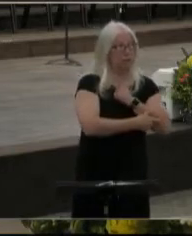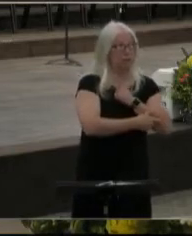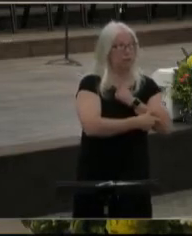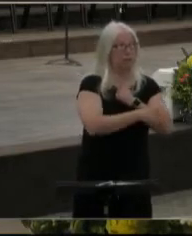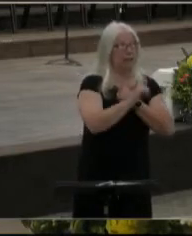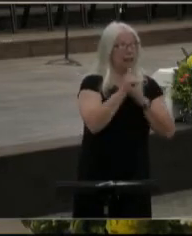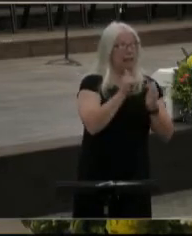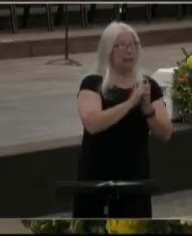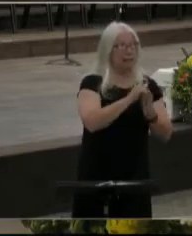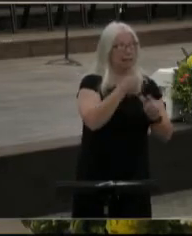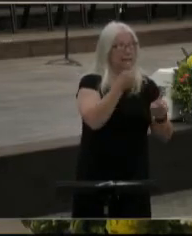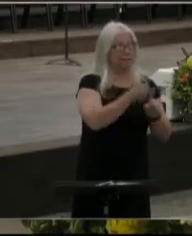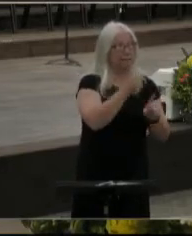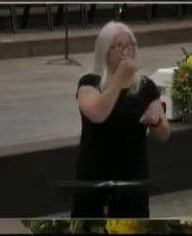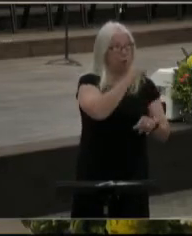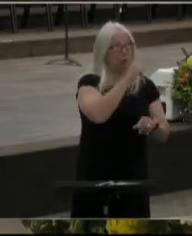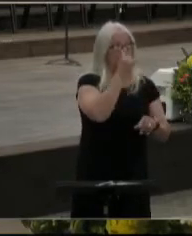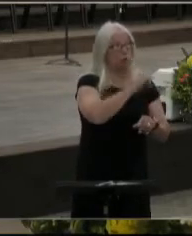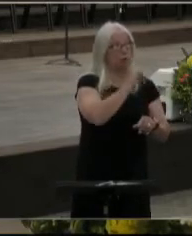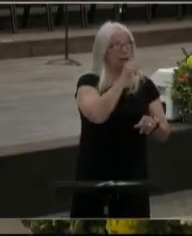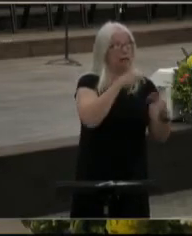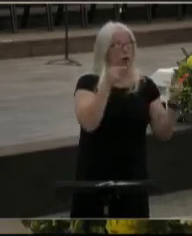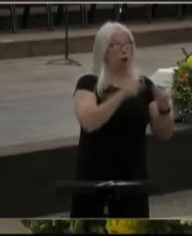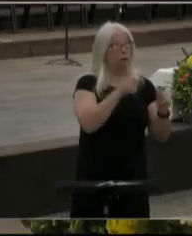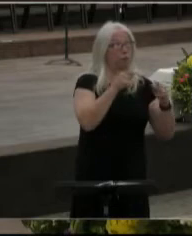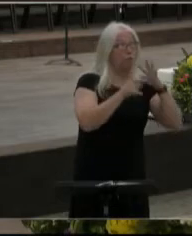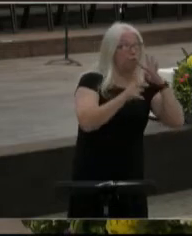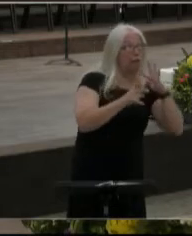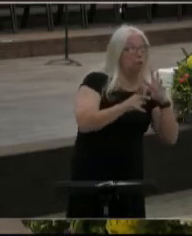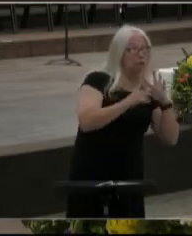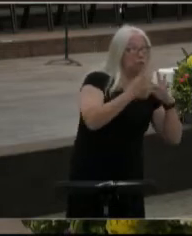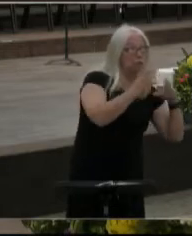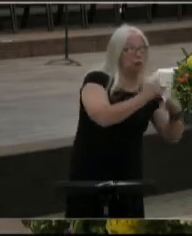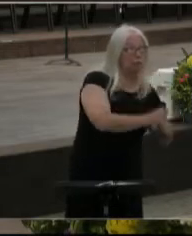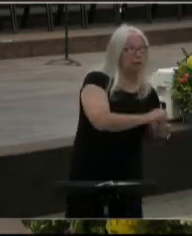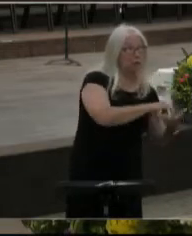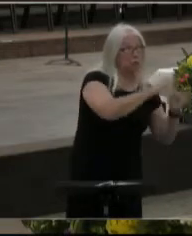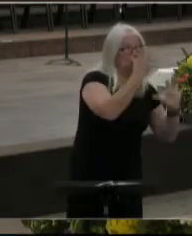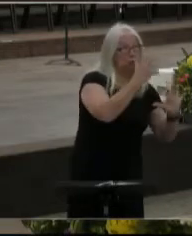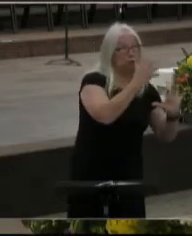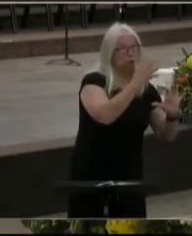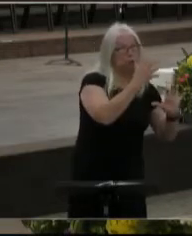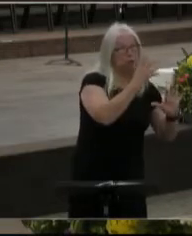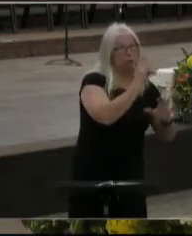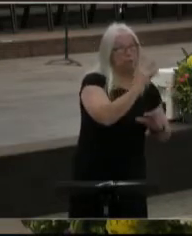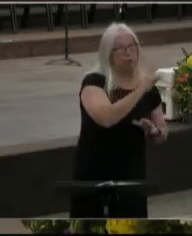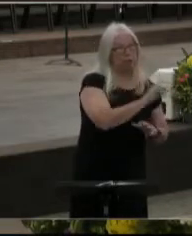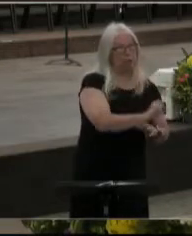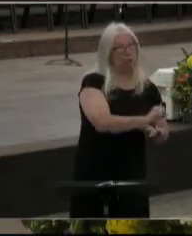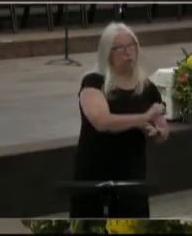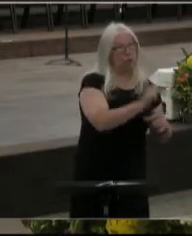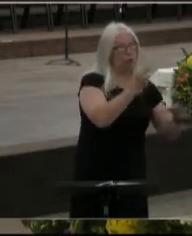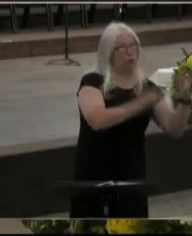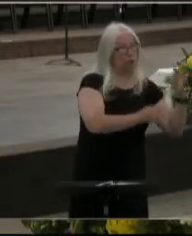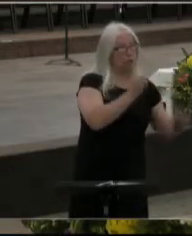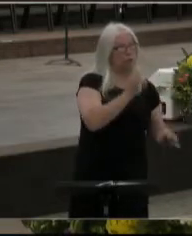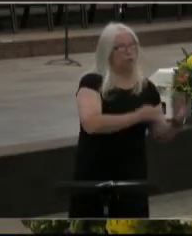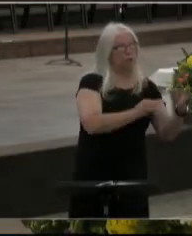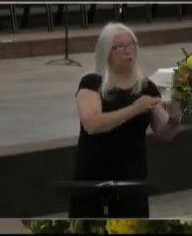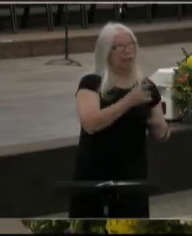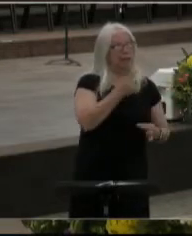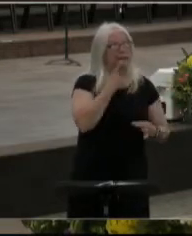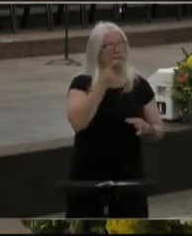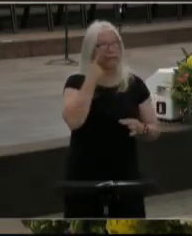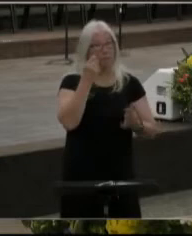snare, and into many foolish and hurtful lusts, which drown men in destruction and perdition or judgment. He